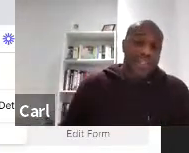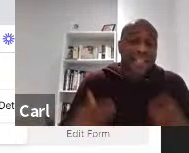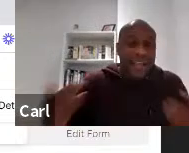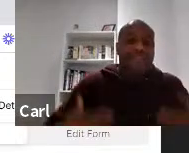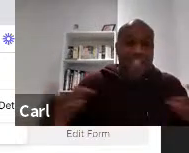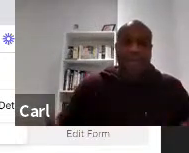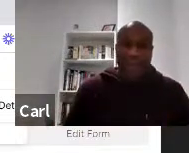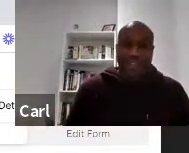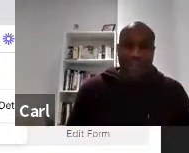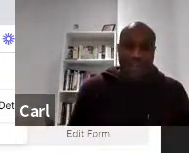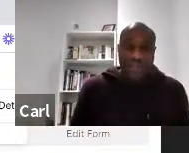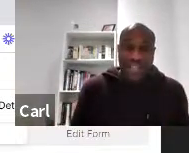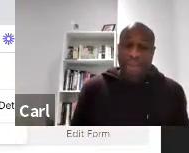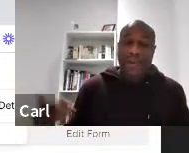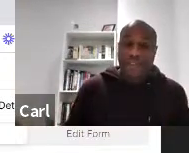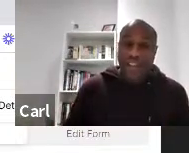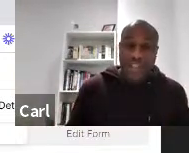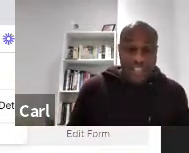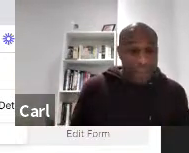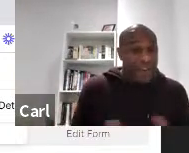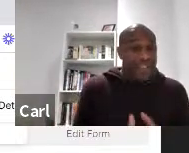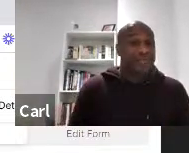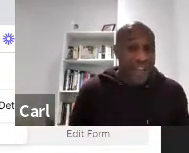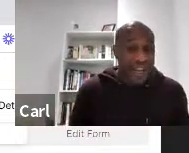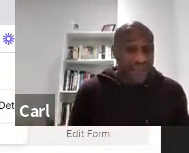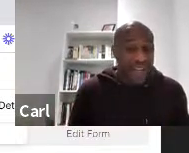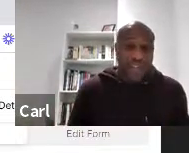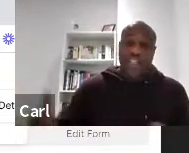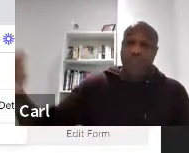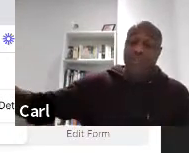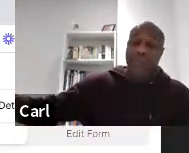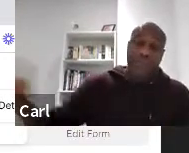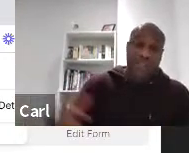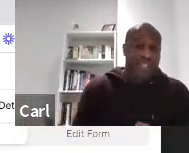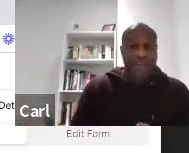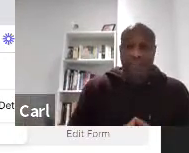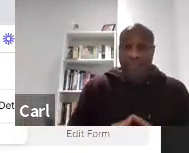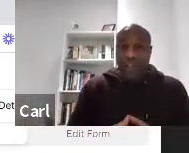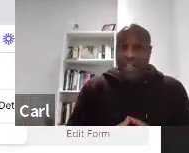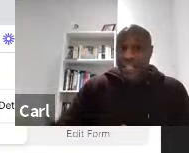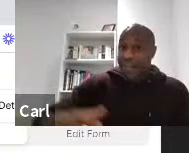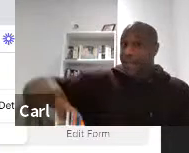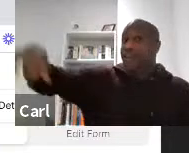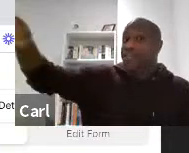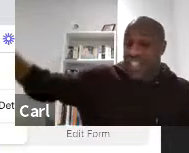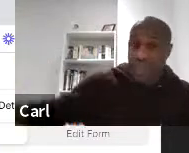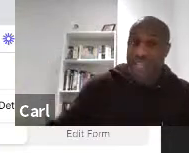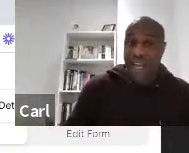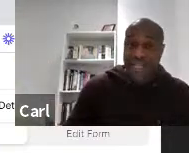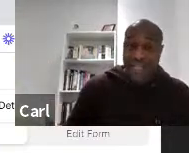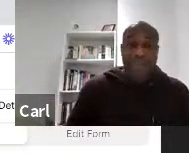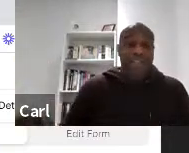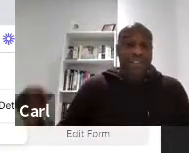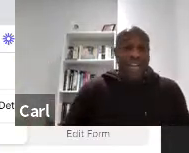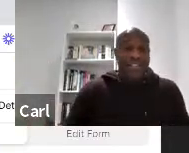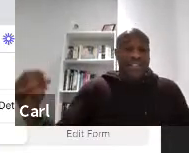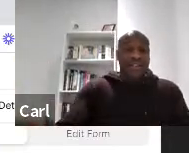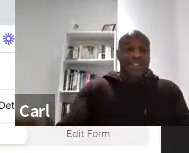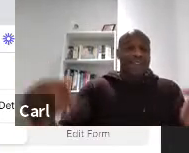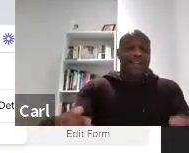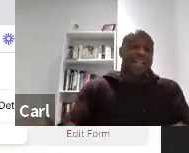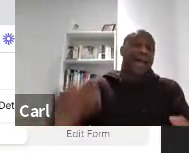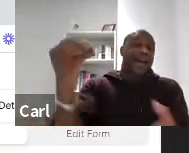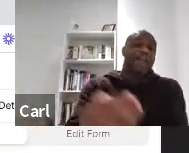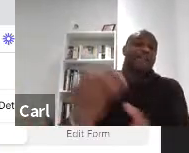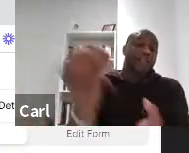tomorrow to give you that momentum, to give you that motivation to persevere, should you want to, with your teams and with the idea post this weekend, to then